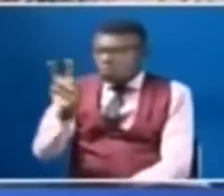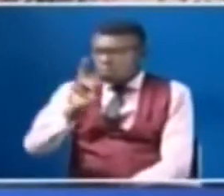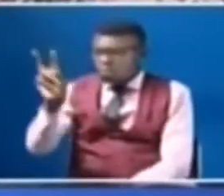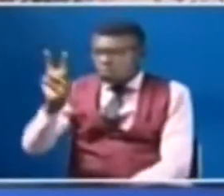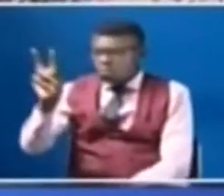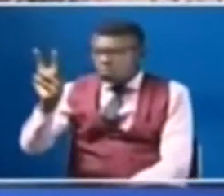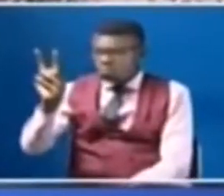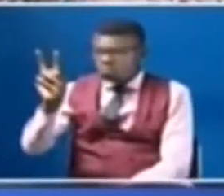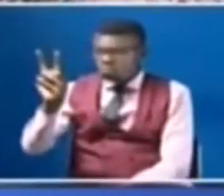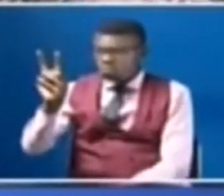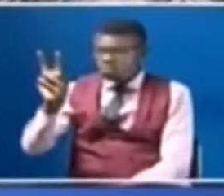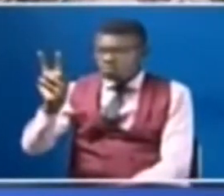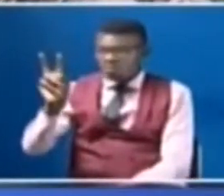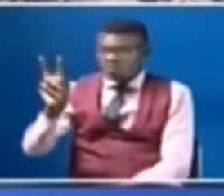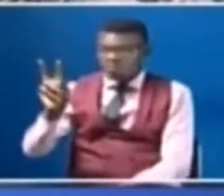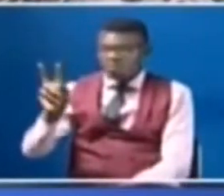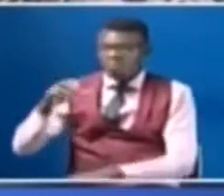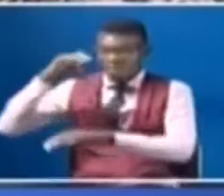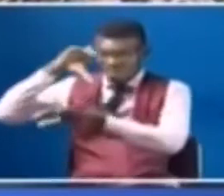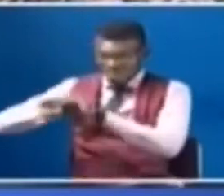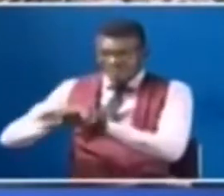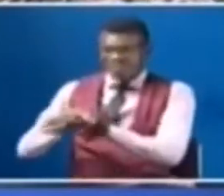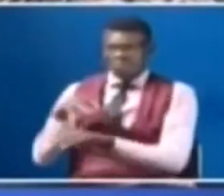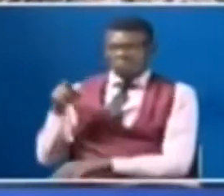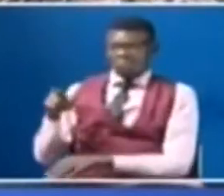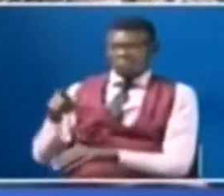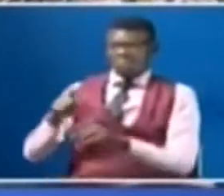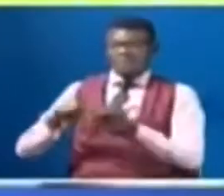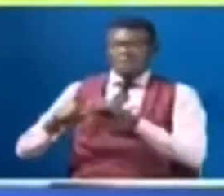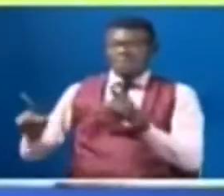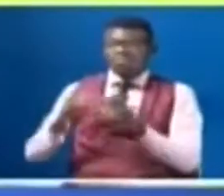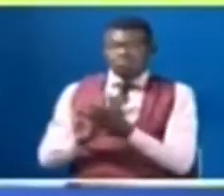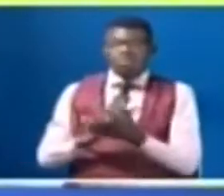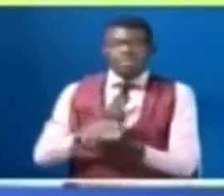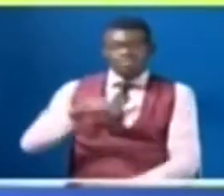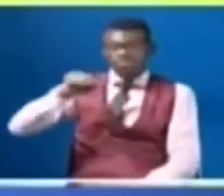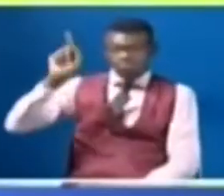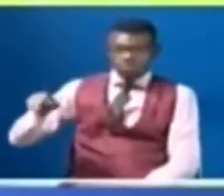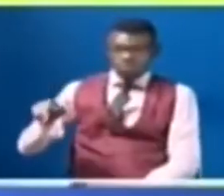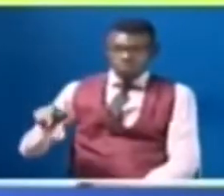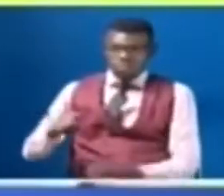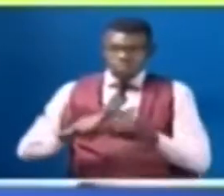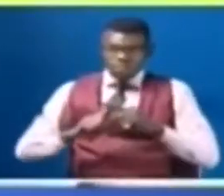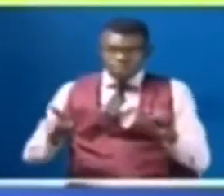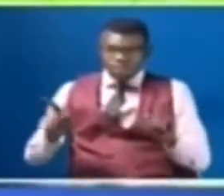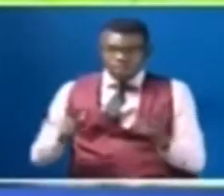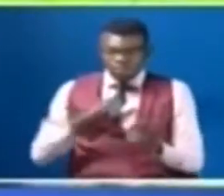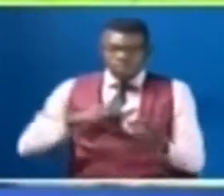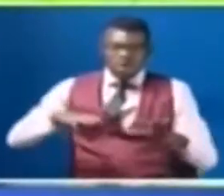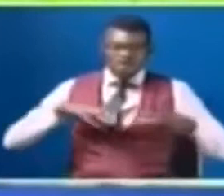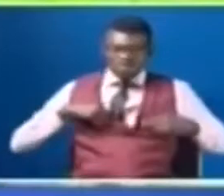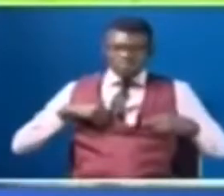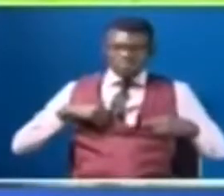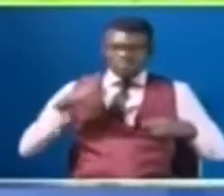ile malu ambao ni makosa, ambapo si sawa, lakini tuliweza kwa hali ya